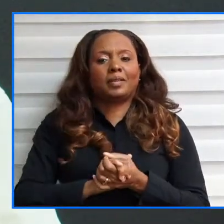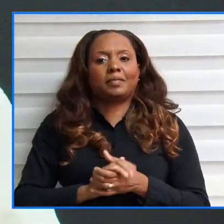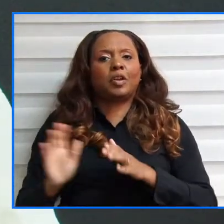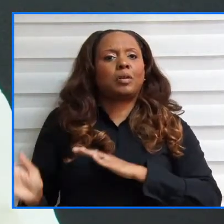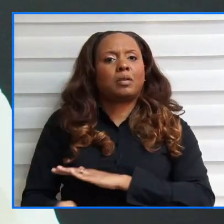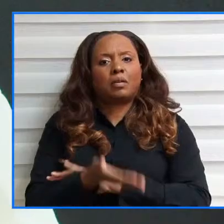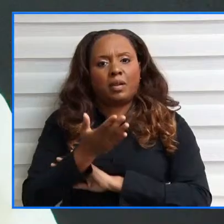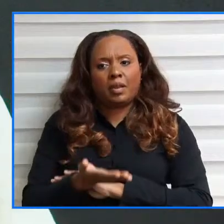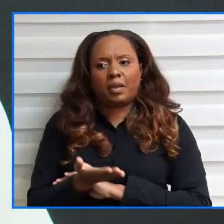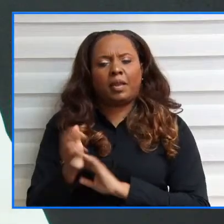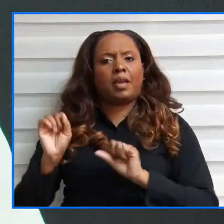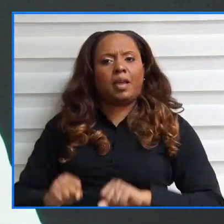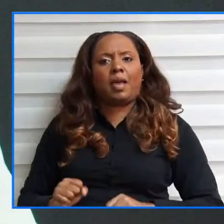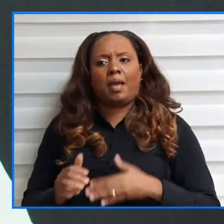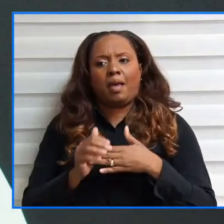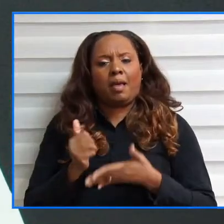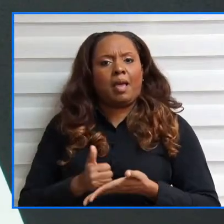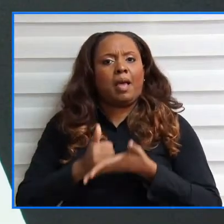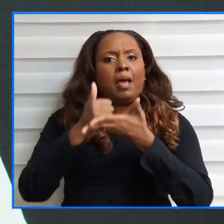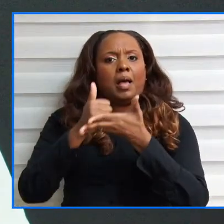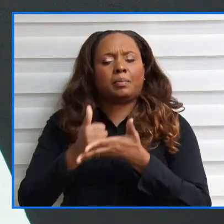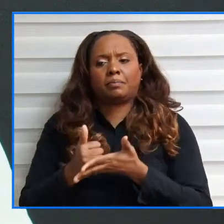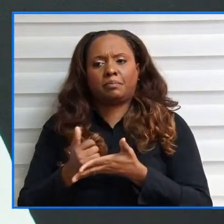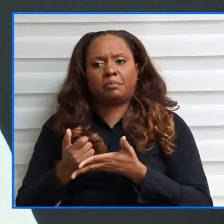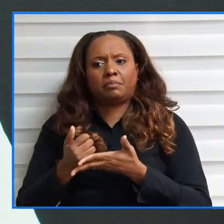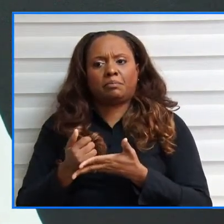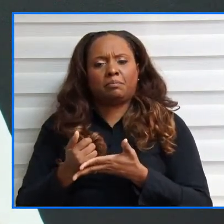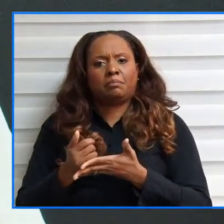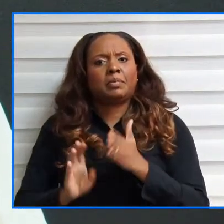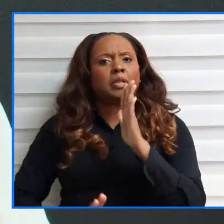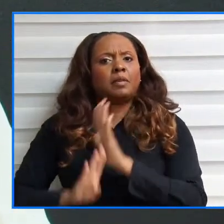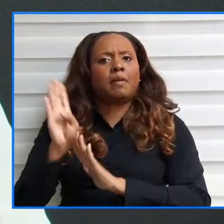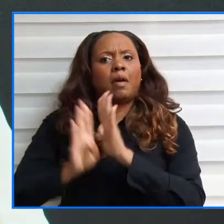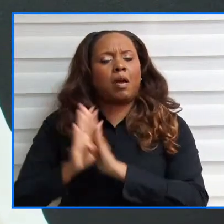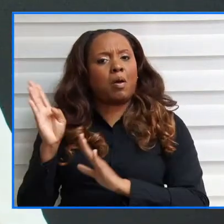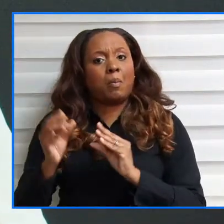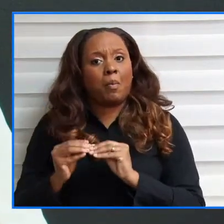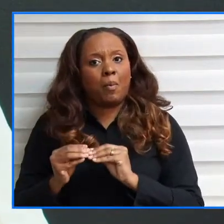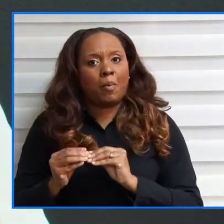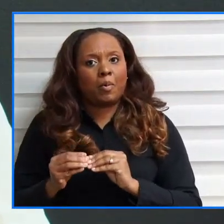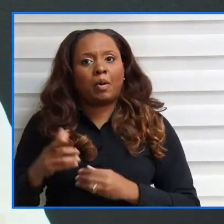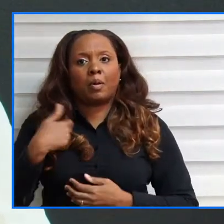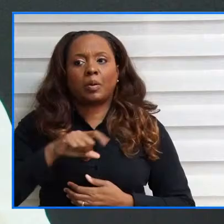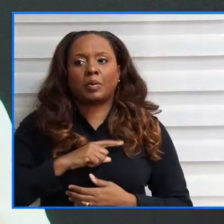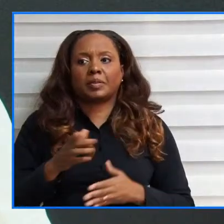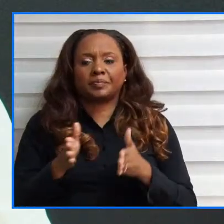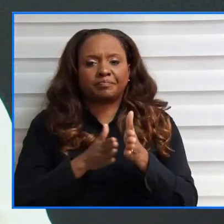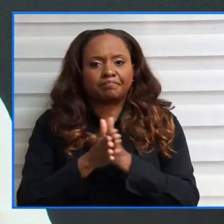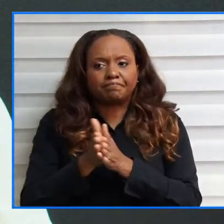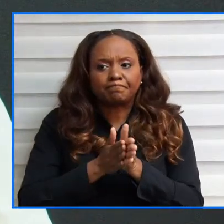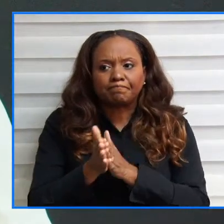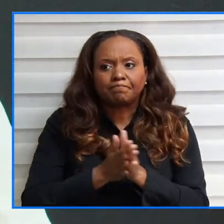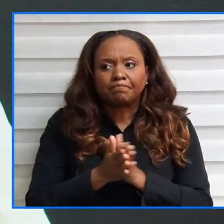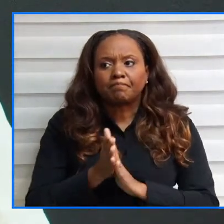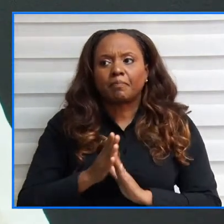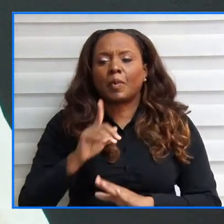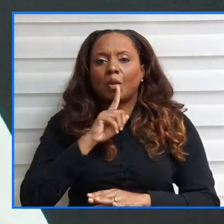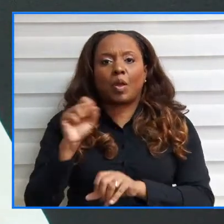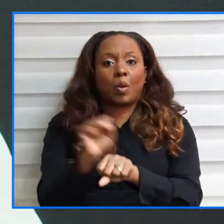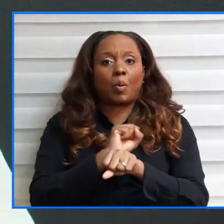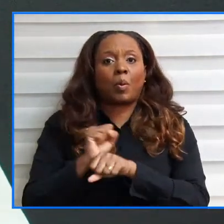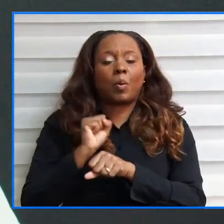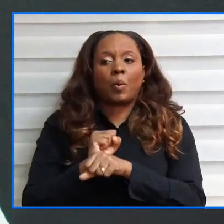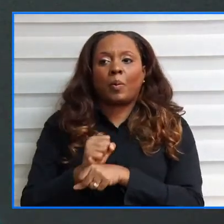help lead globally. And I've said so recently to my own people, and we look forward, therefore, to being able to work in